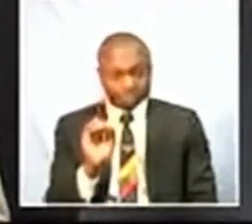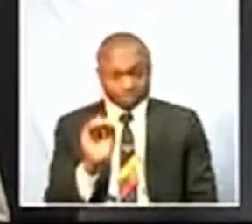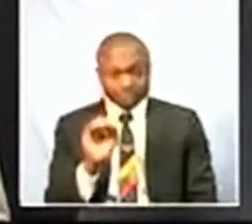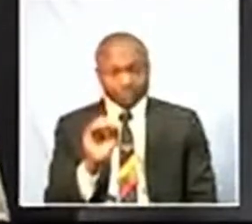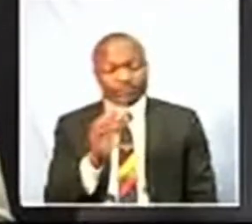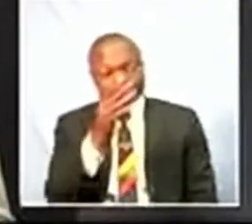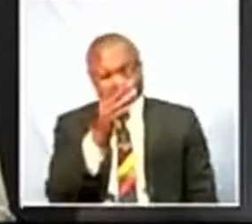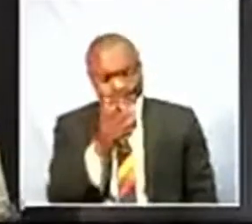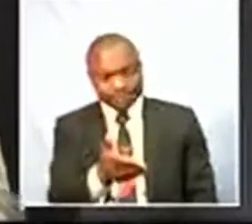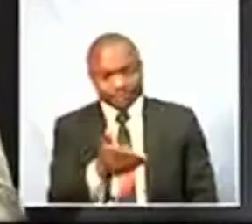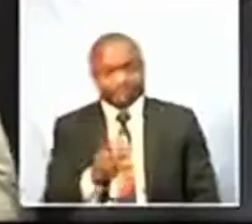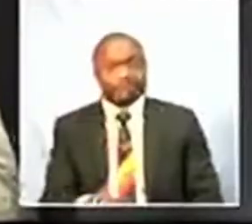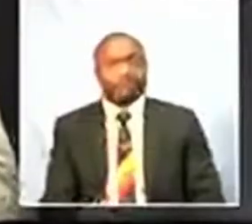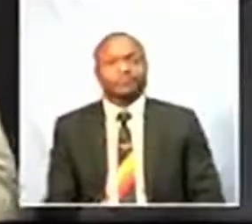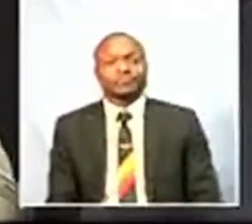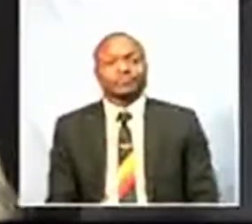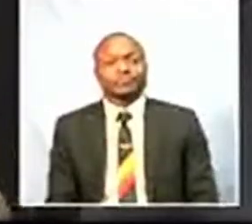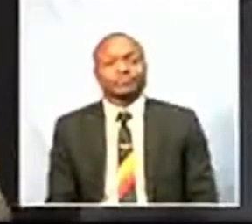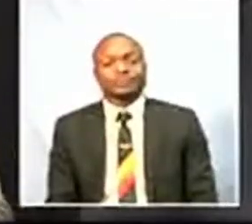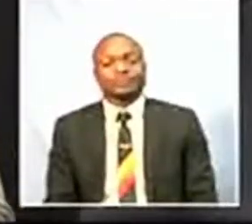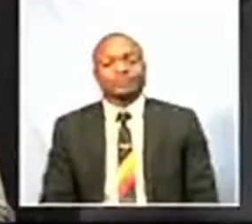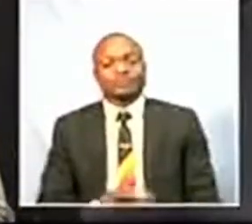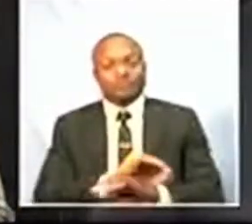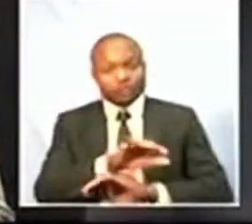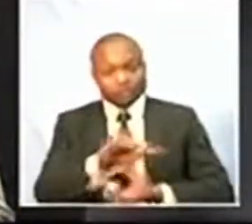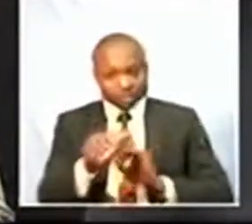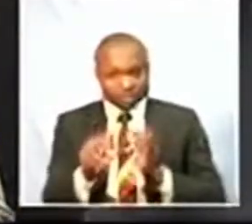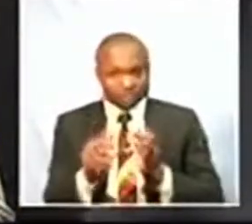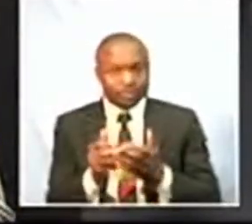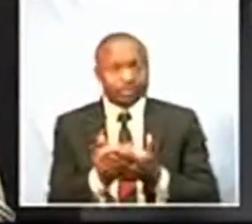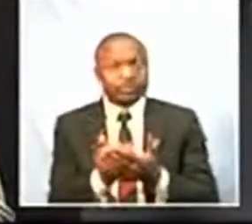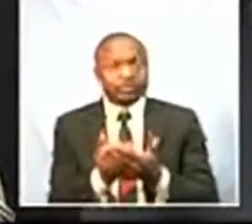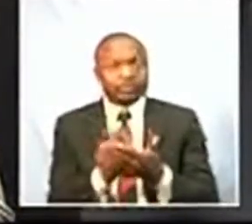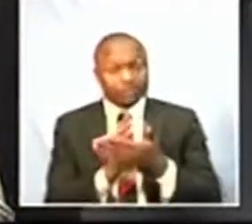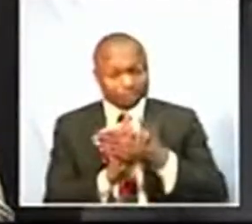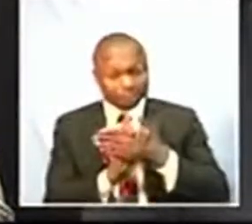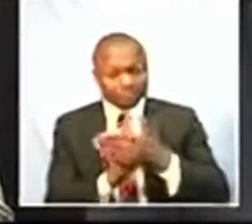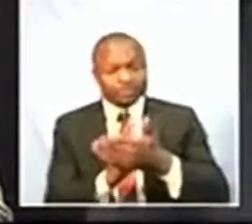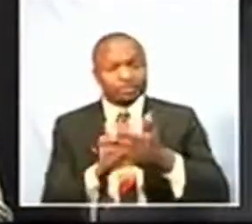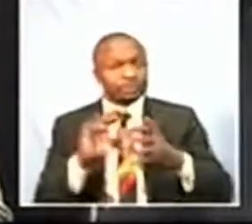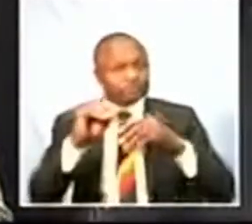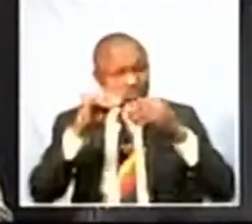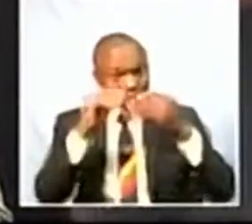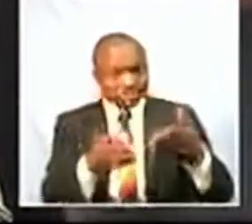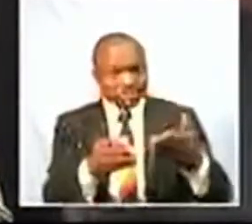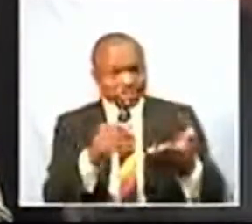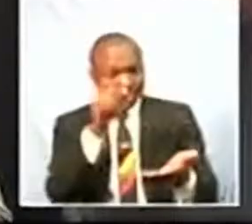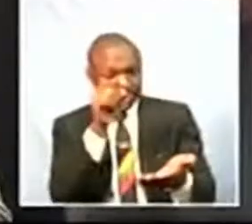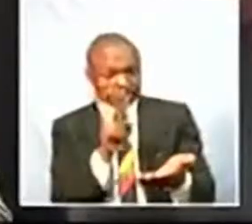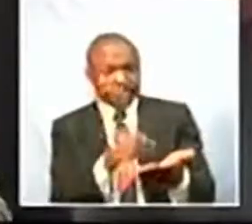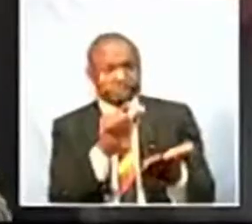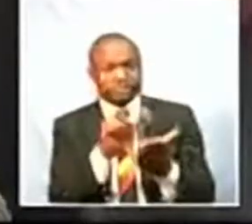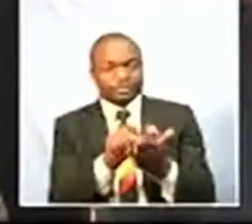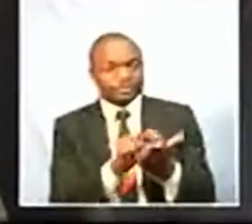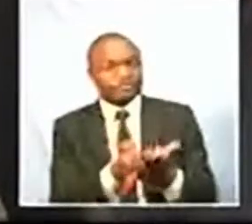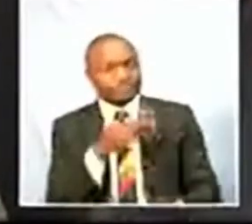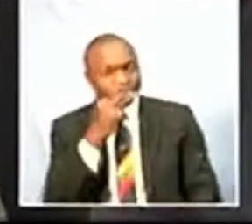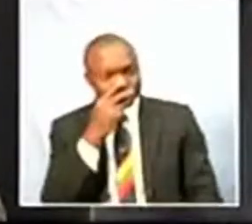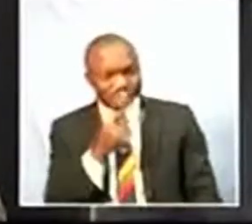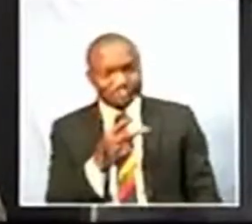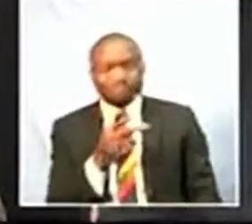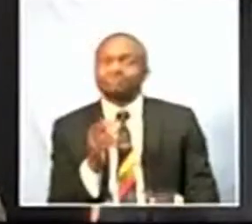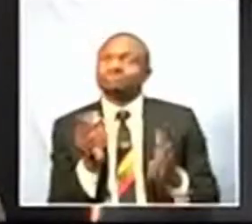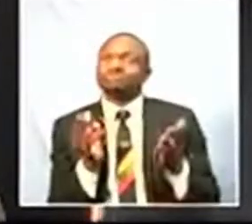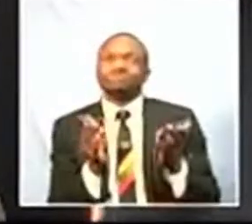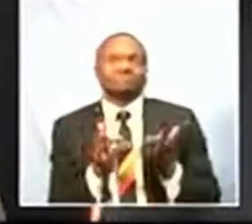is, in all the guidance that has been provided in this circular, I haven't seen anywhere where they